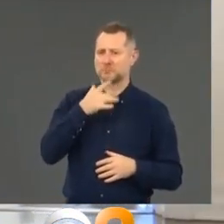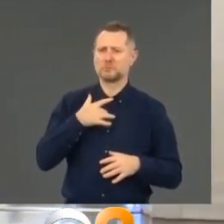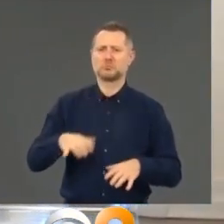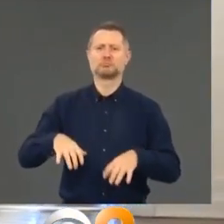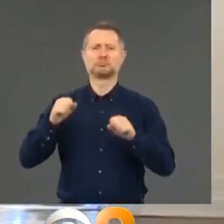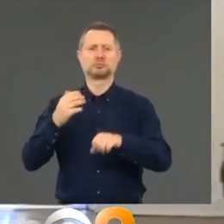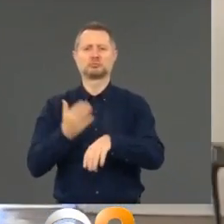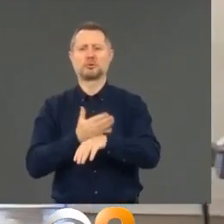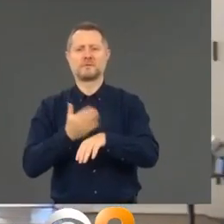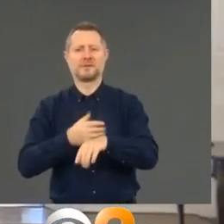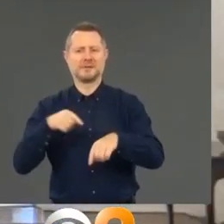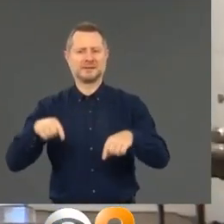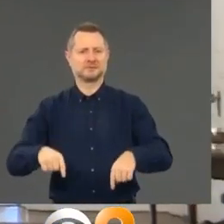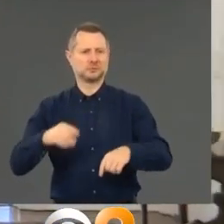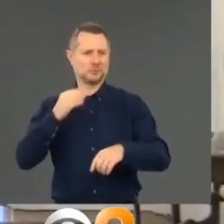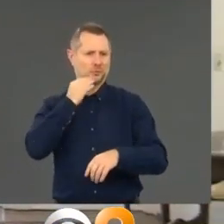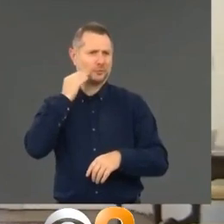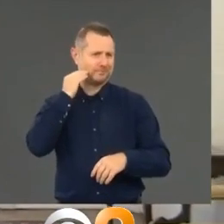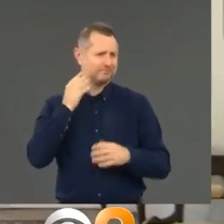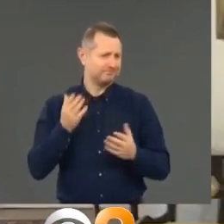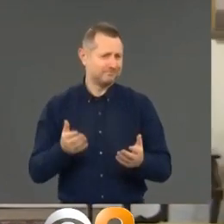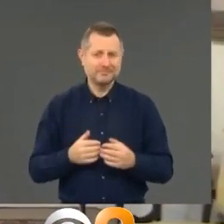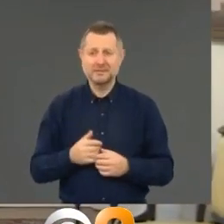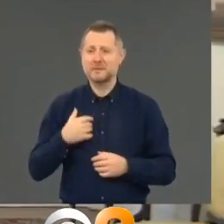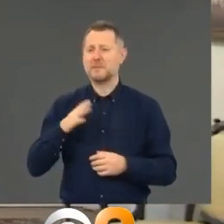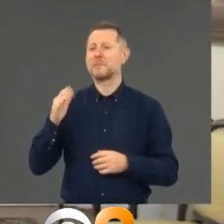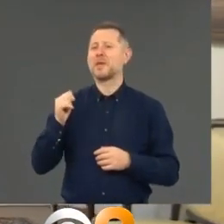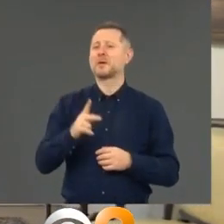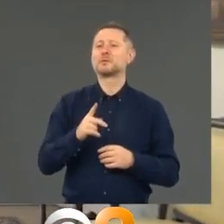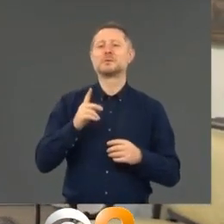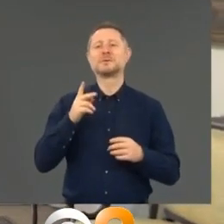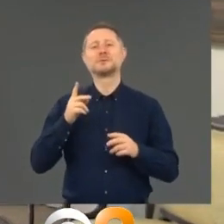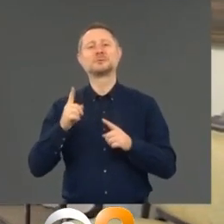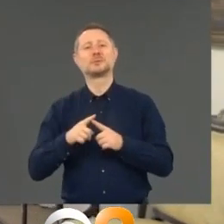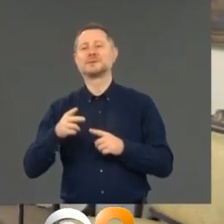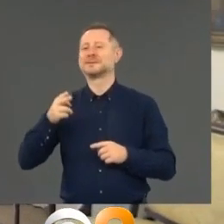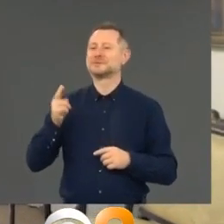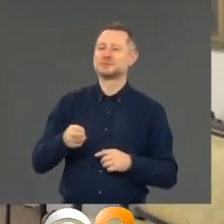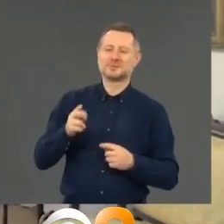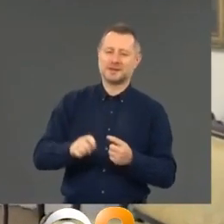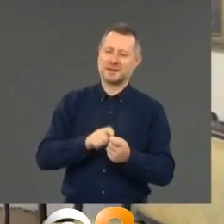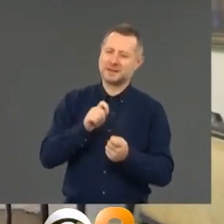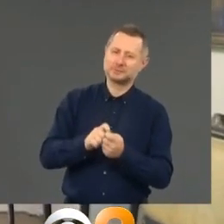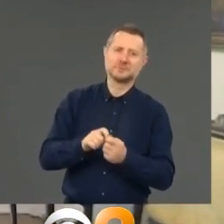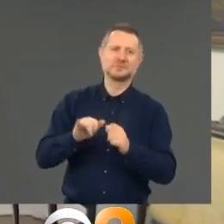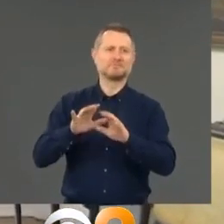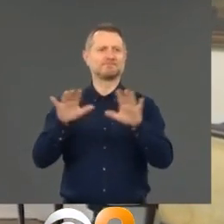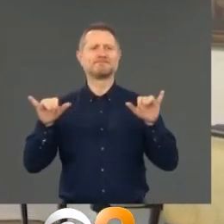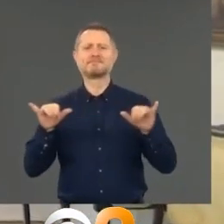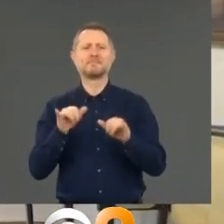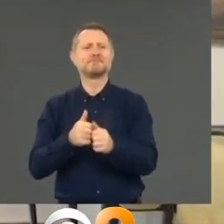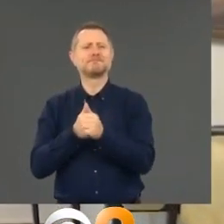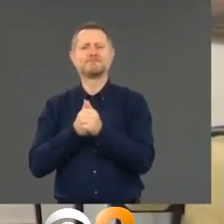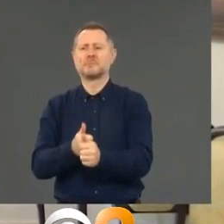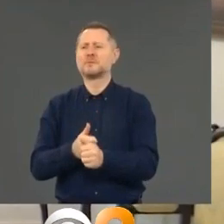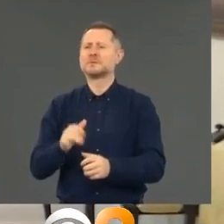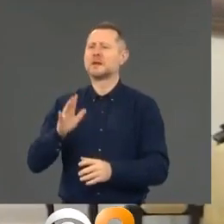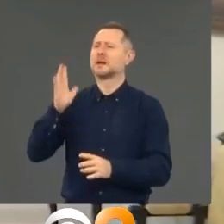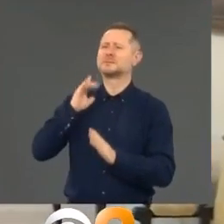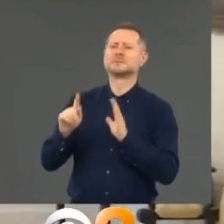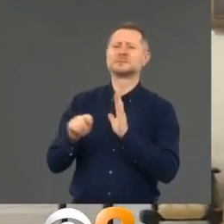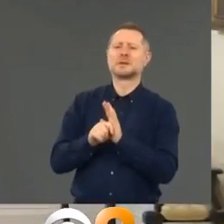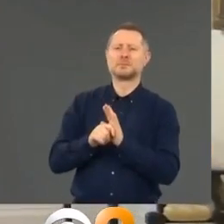the mansion back to the historical, accurate portrayal when she was here, and it's still basically